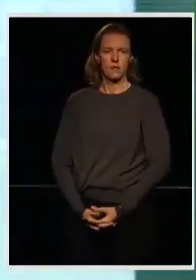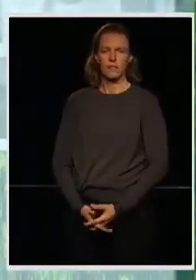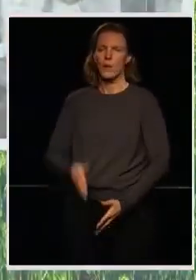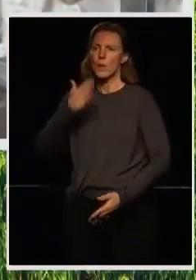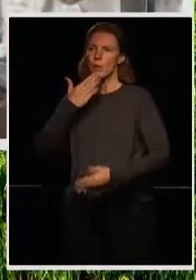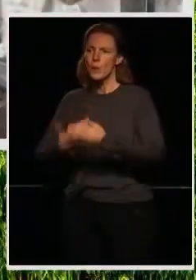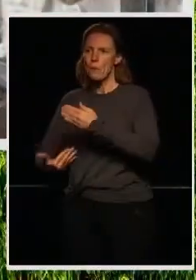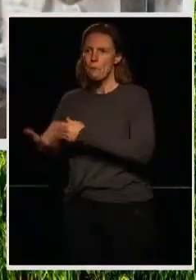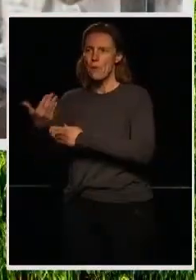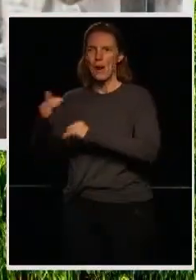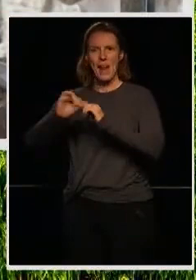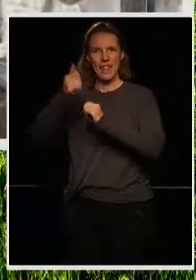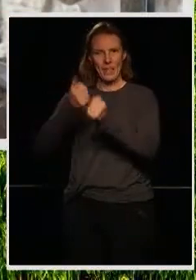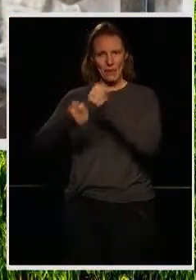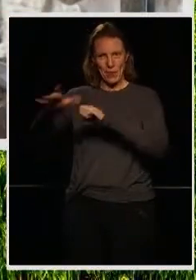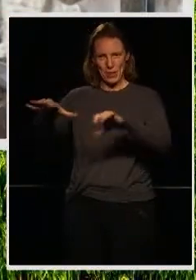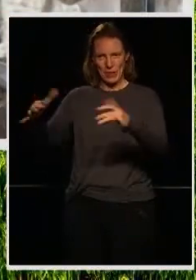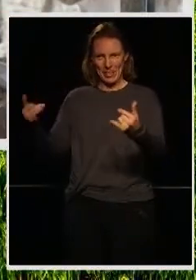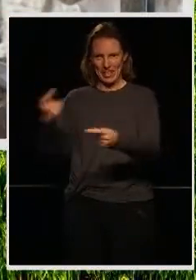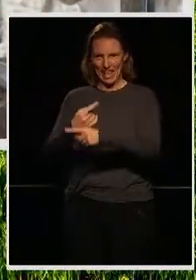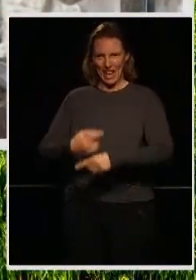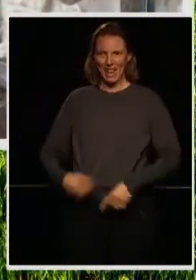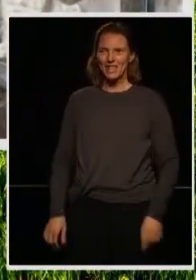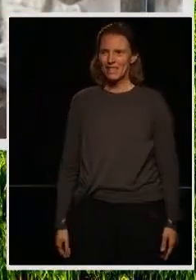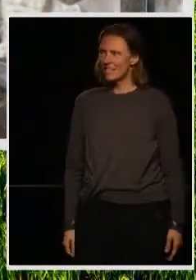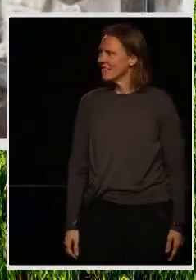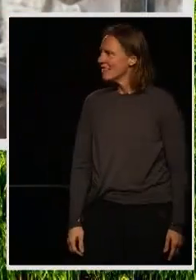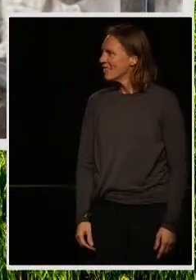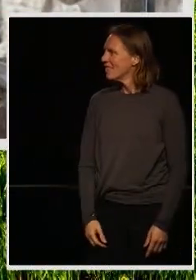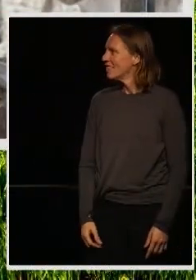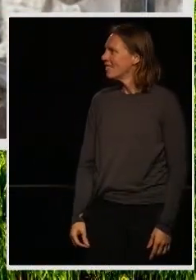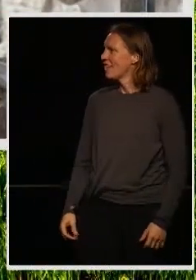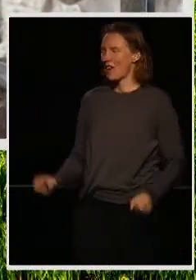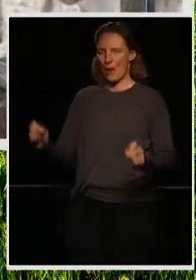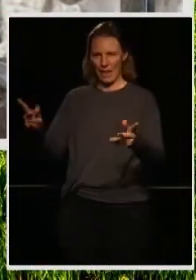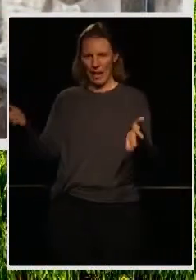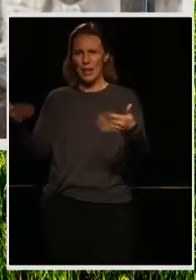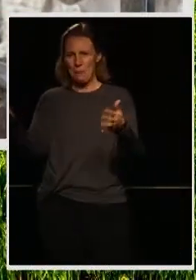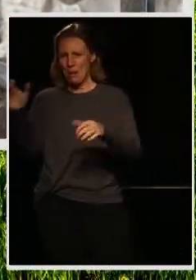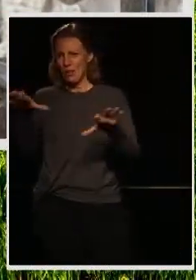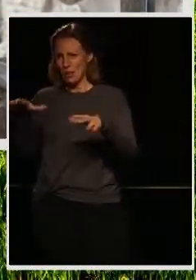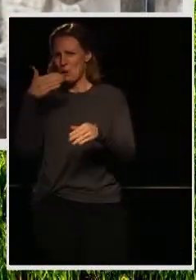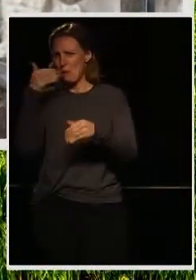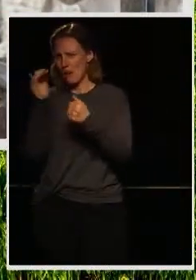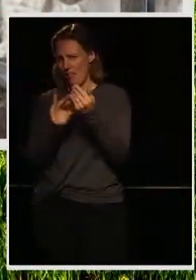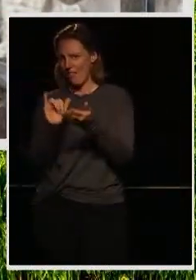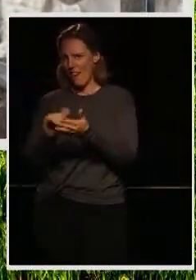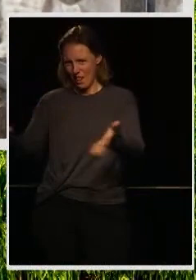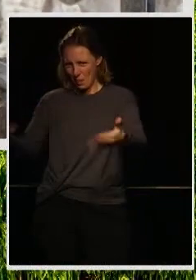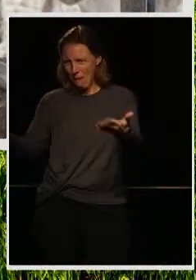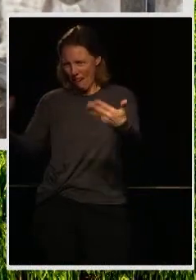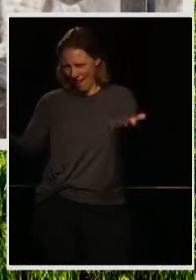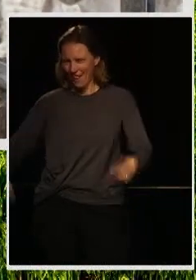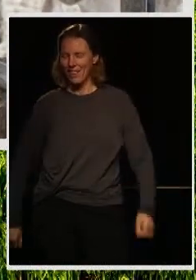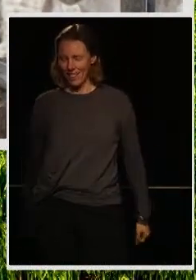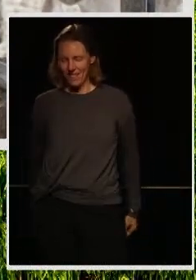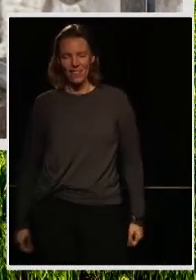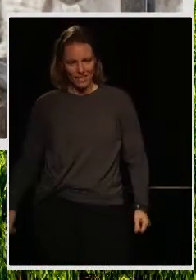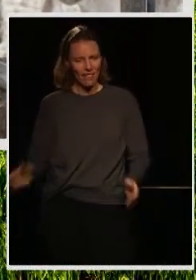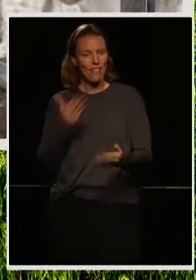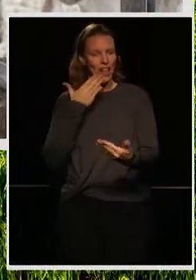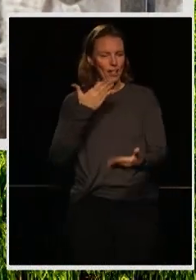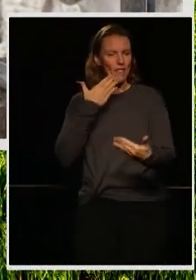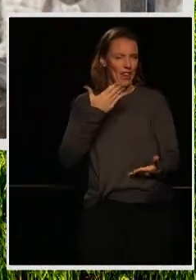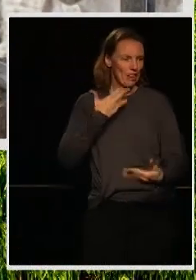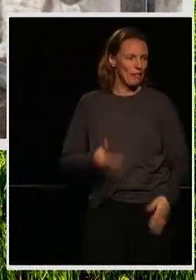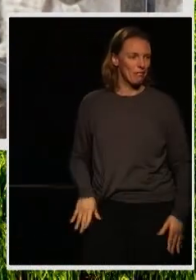Good morning. How's everyone doing today? Okay, come on, you can do better than that. Come on, let's go. Thank